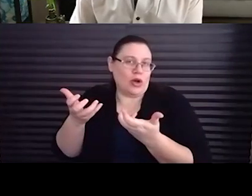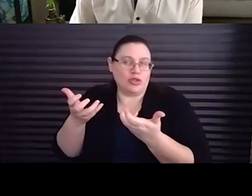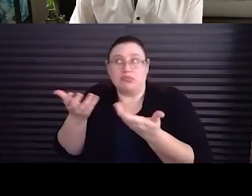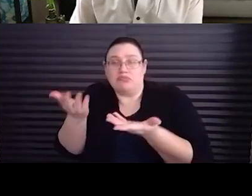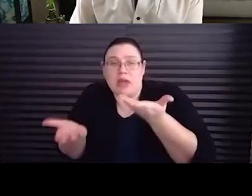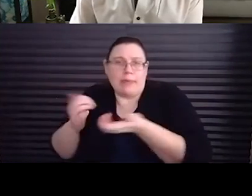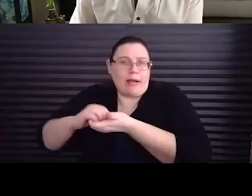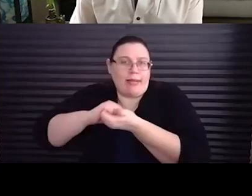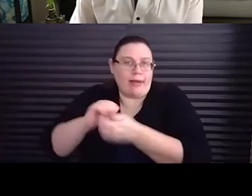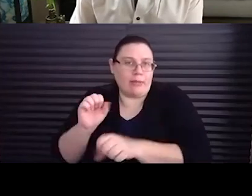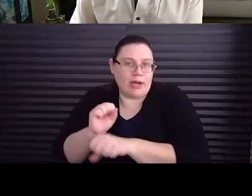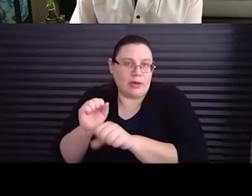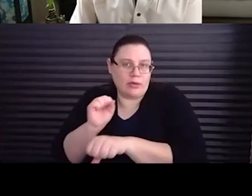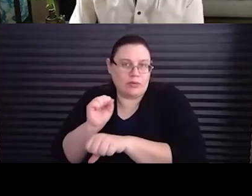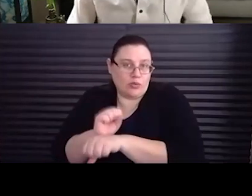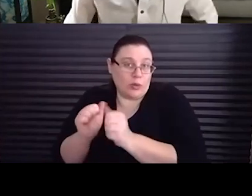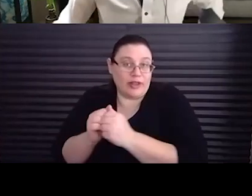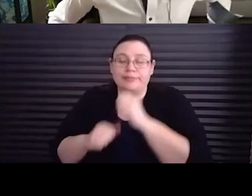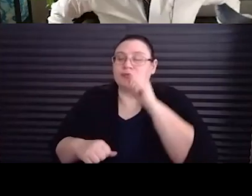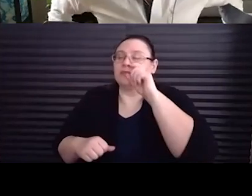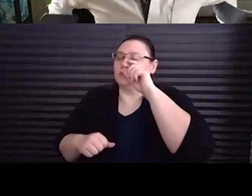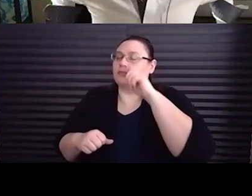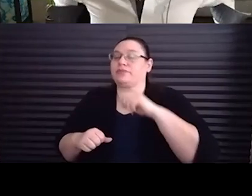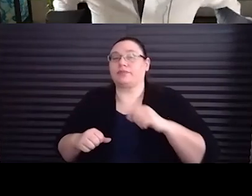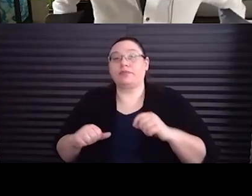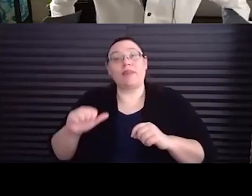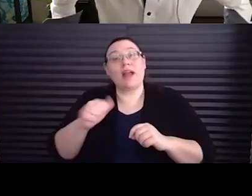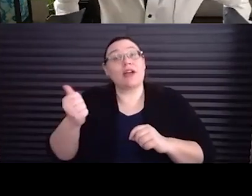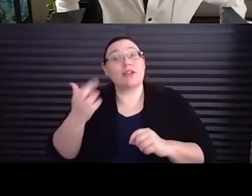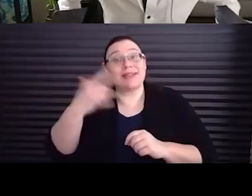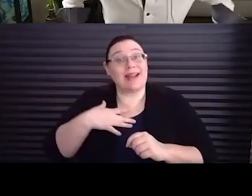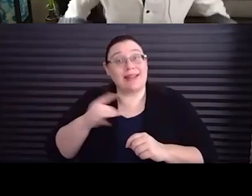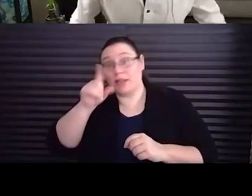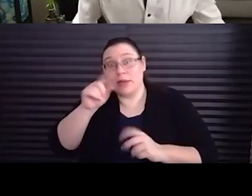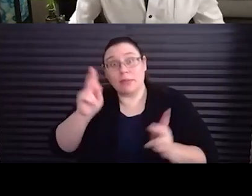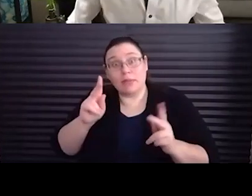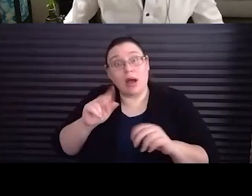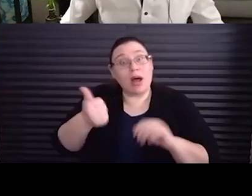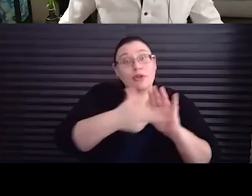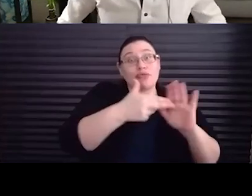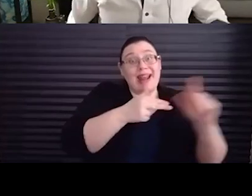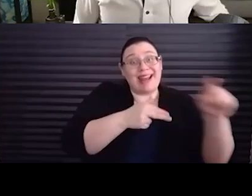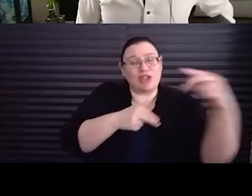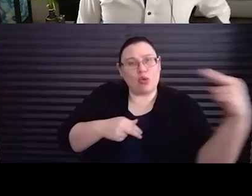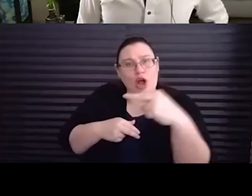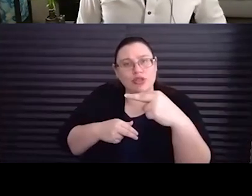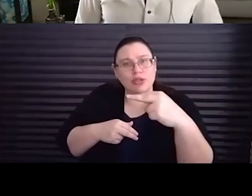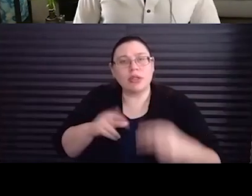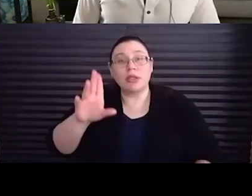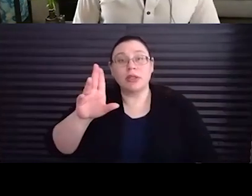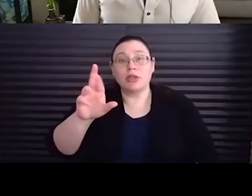with. The other thing that I like about it is, you know, brands are watching. So, you know, what Brian was saying